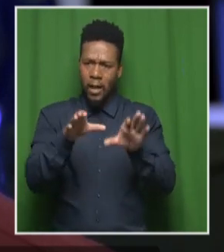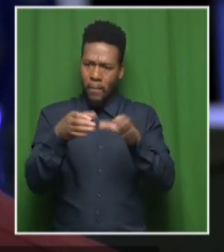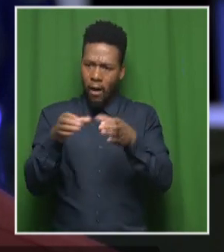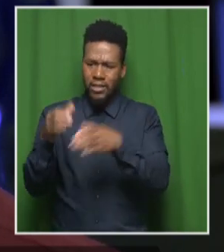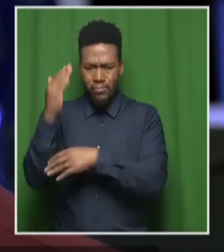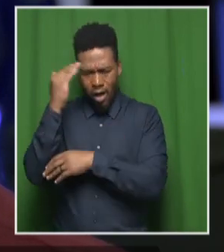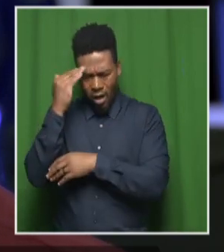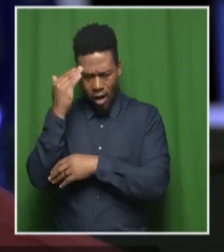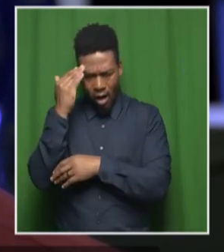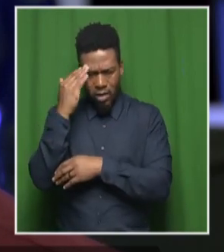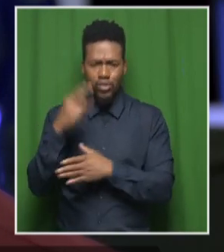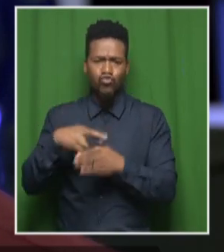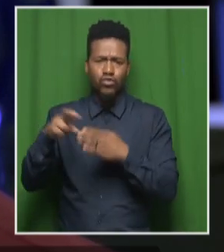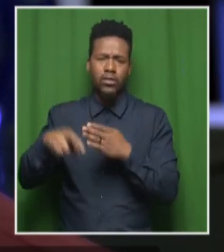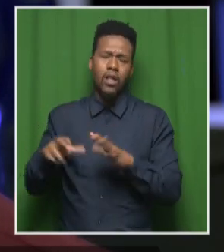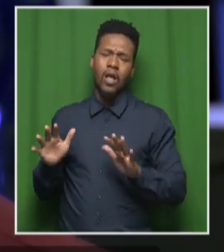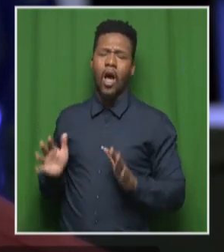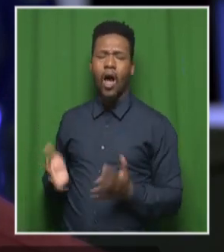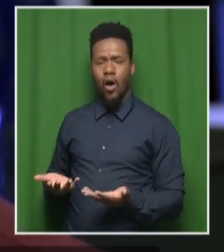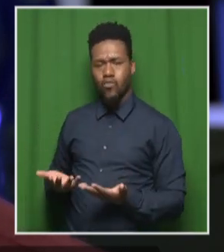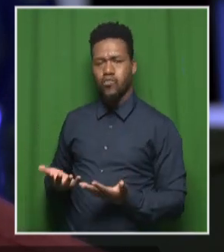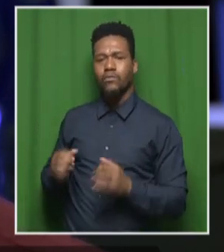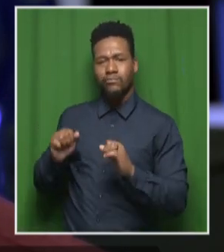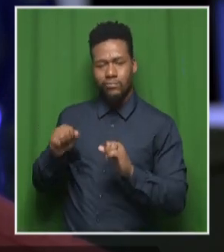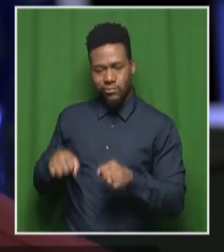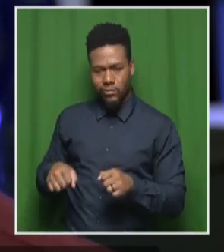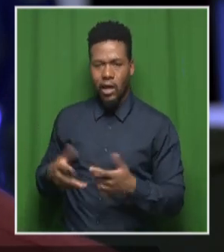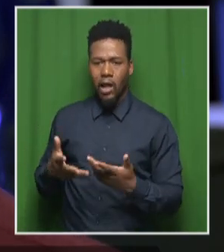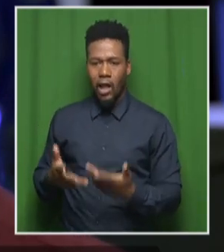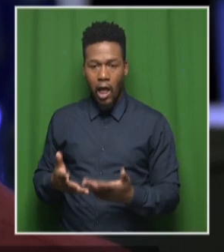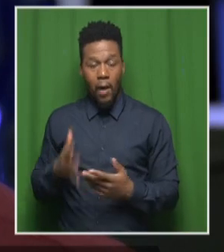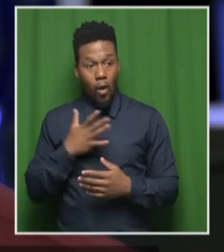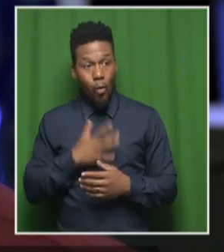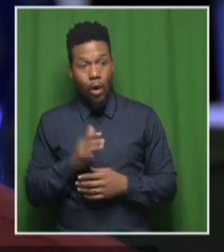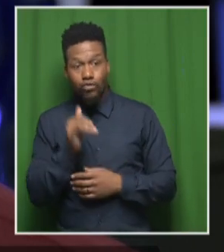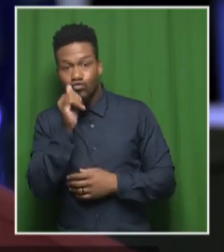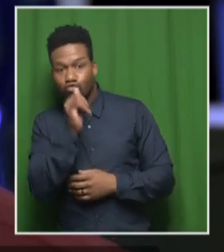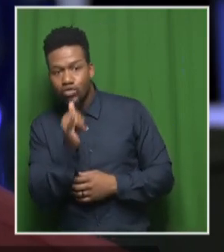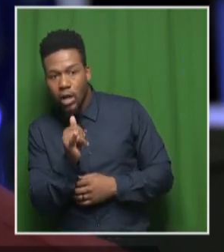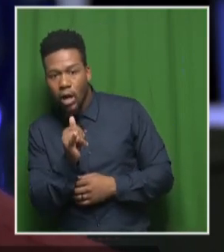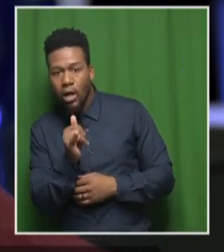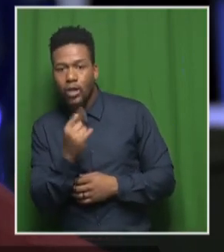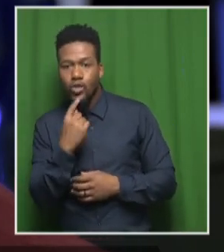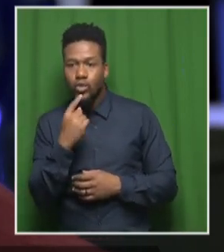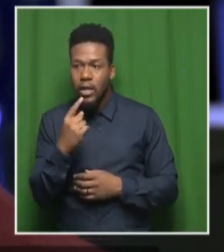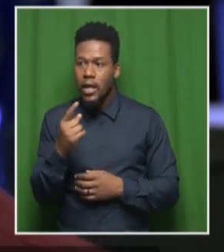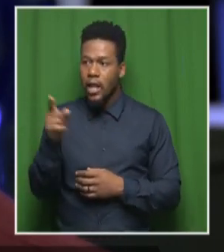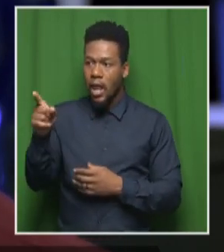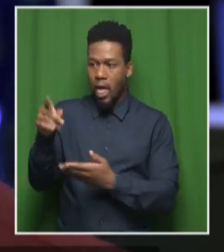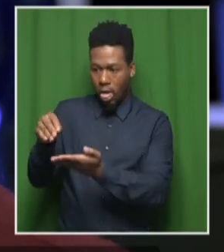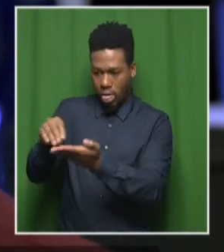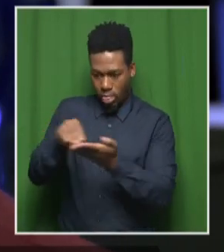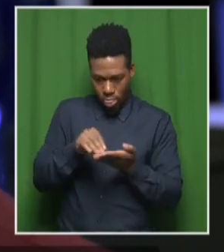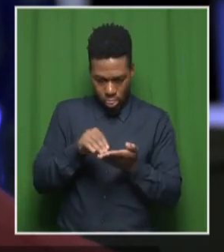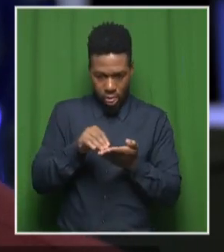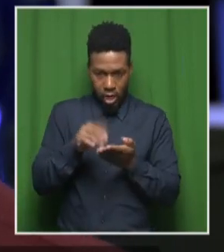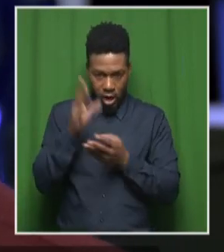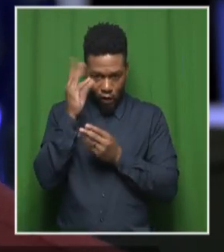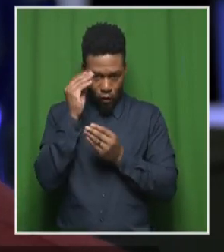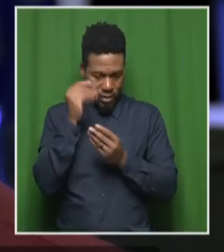every voting station. So what they are looking out for is whether what is brought then tallies with what they have. That